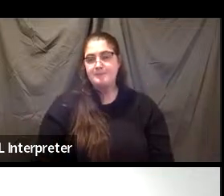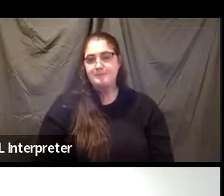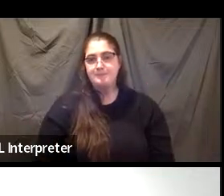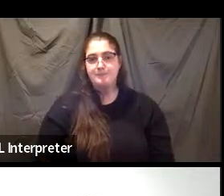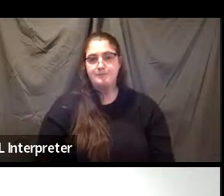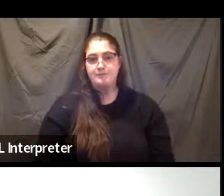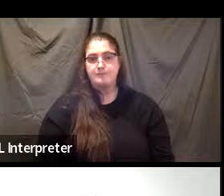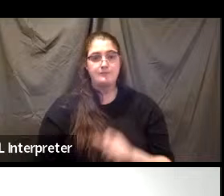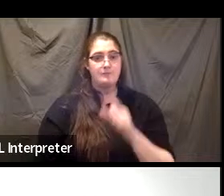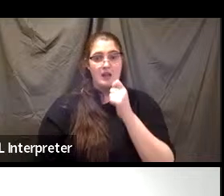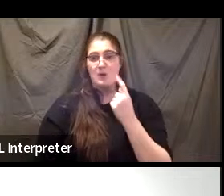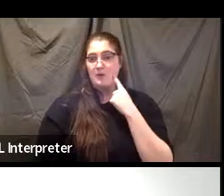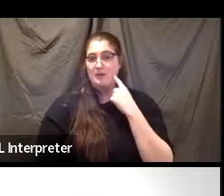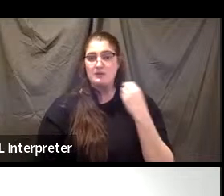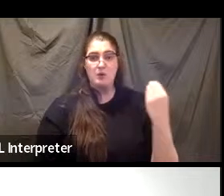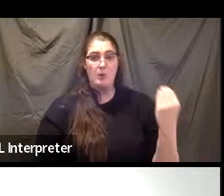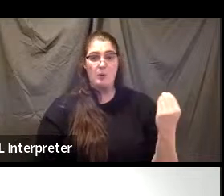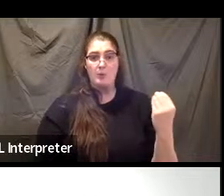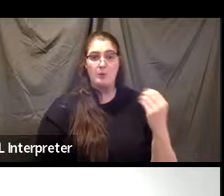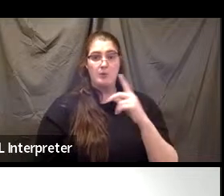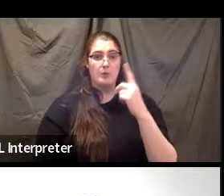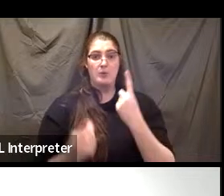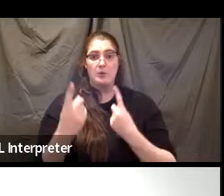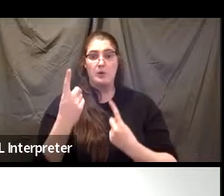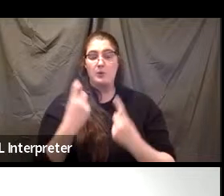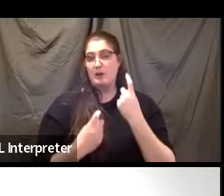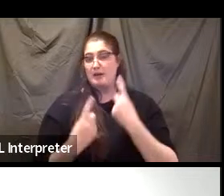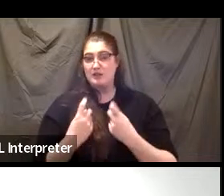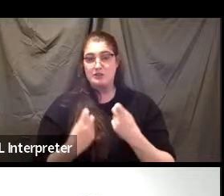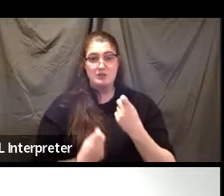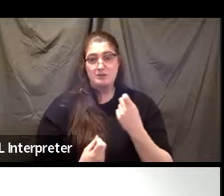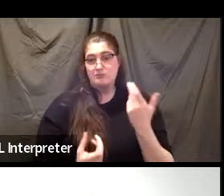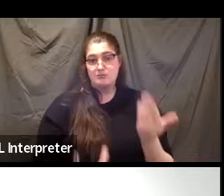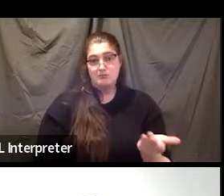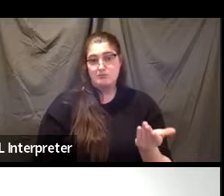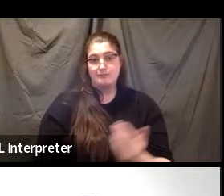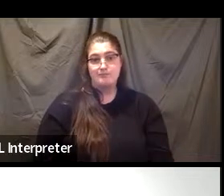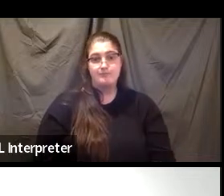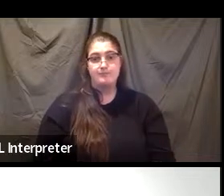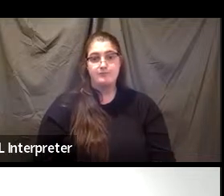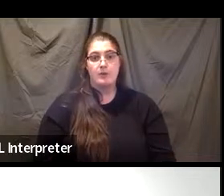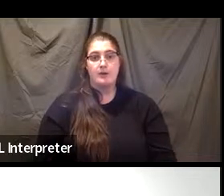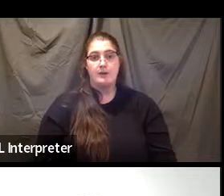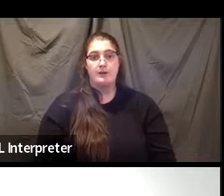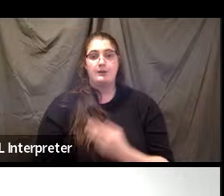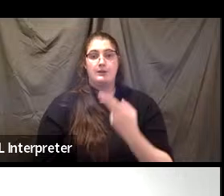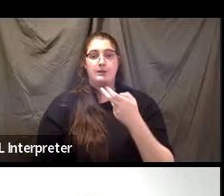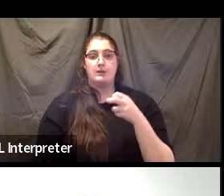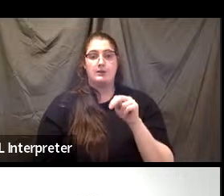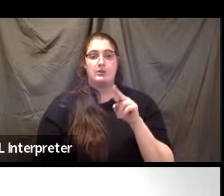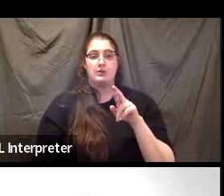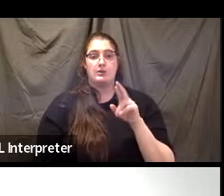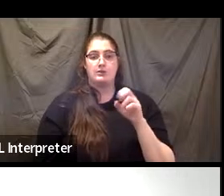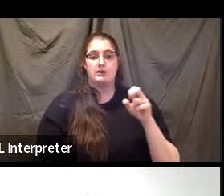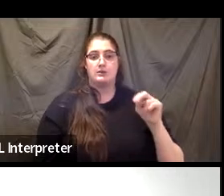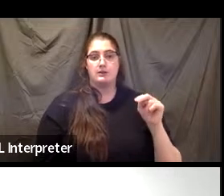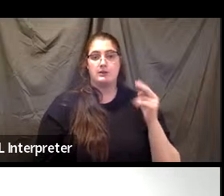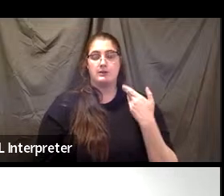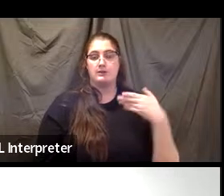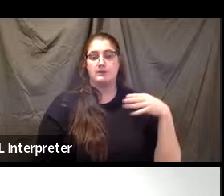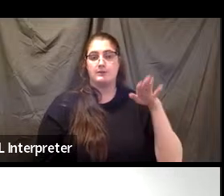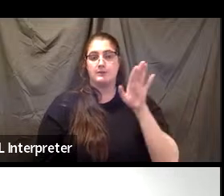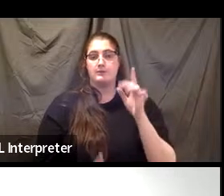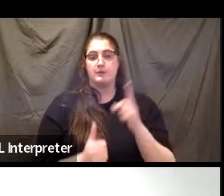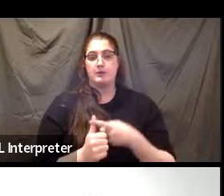I don't think so, but questions if anybody has them. I think Commissioner Henderson had her hand raised first.